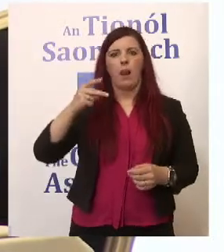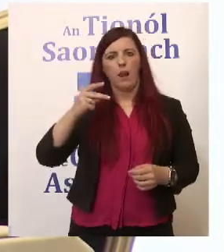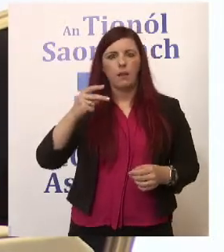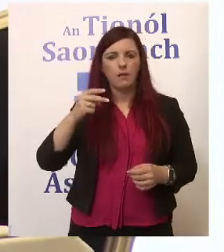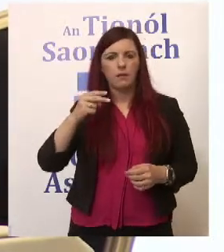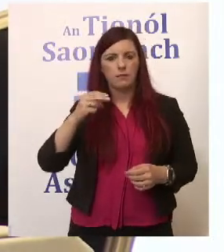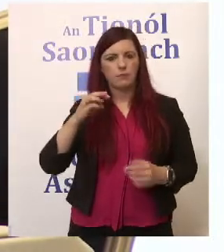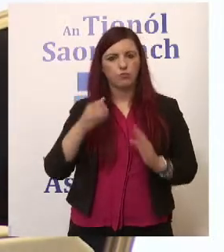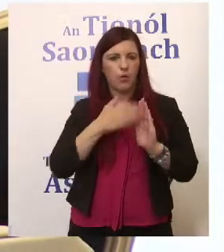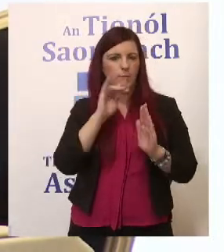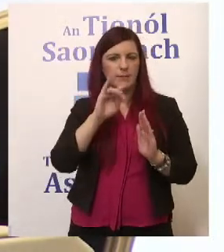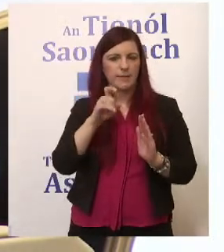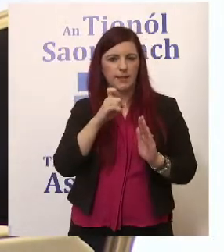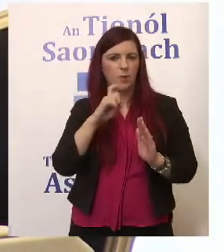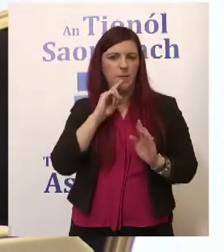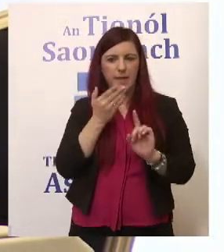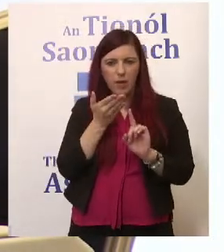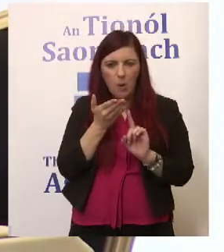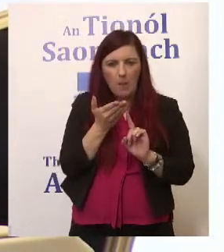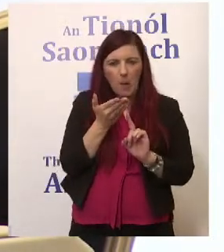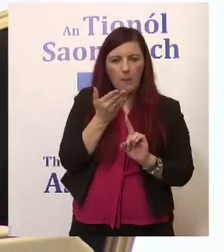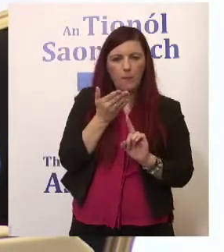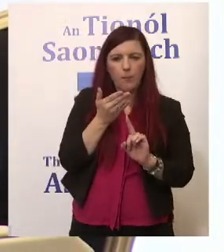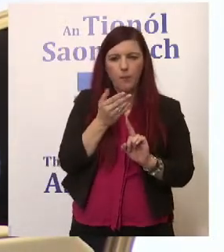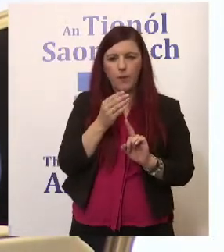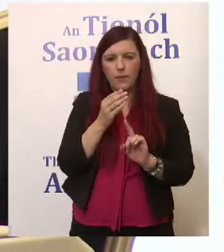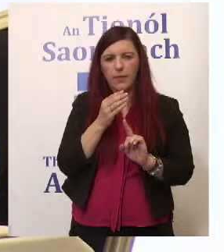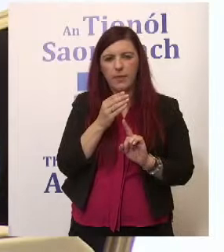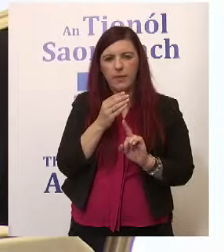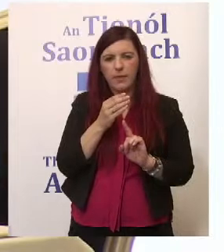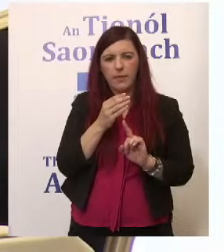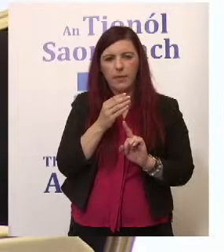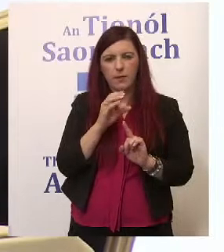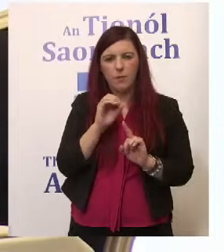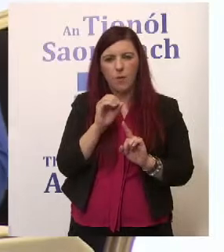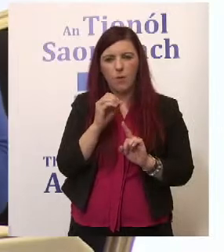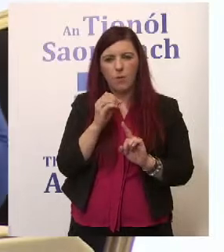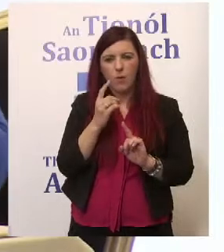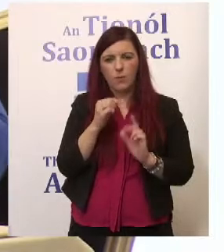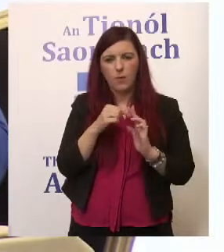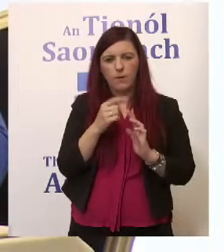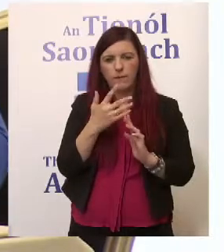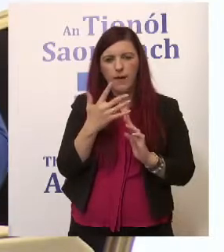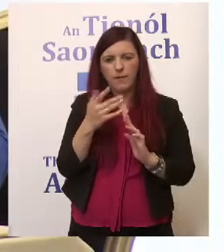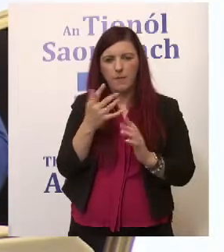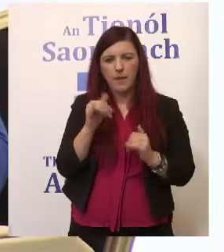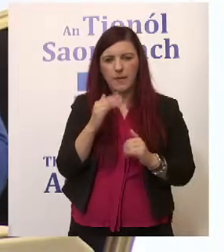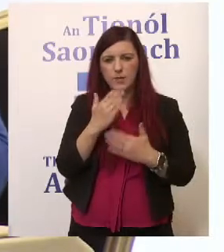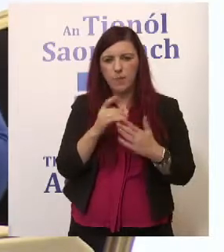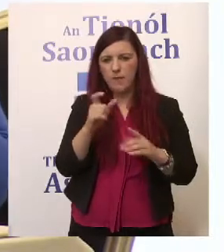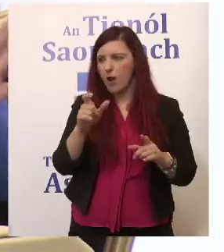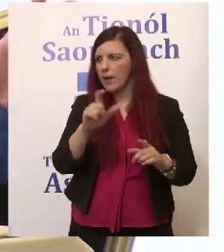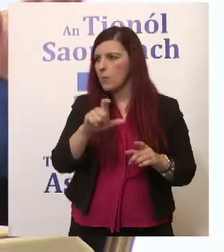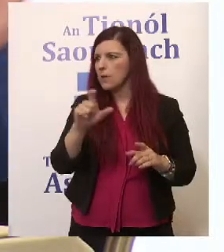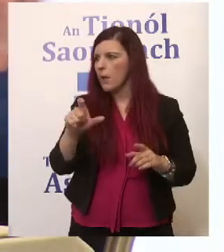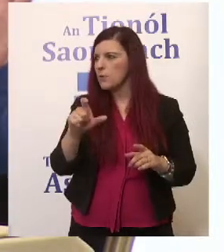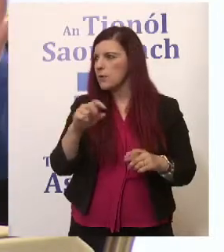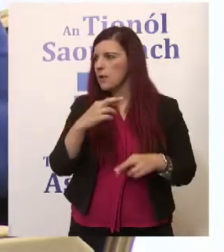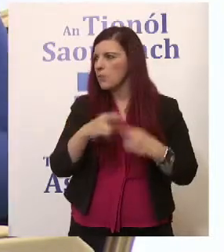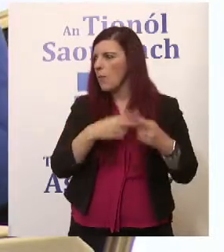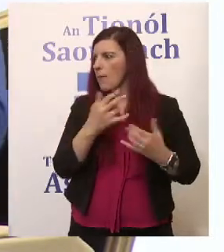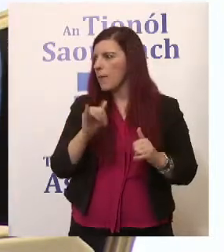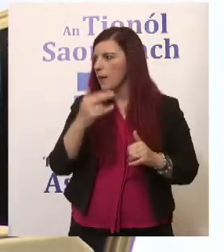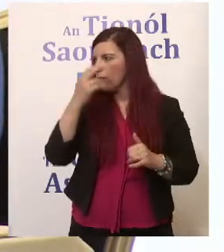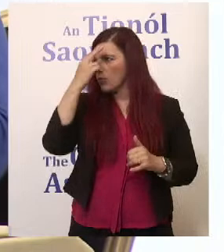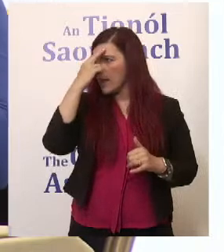tax. They can only increase it up by 0.15. I defer to a councillor in the room for the